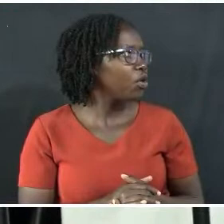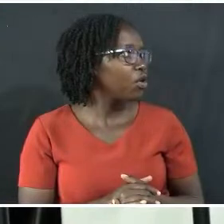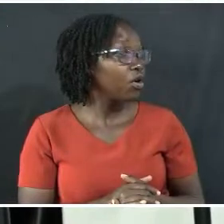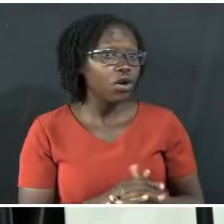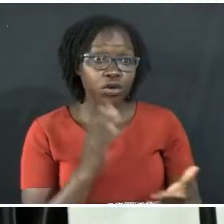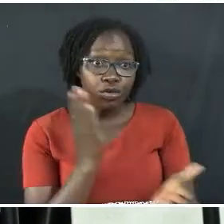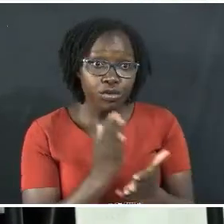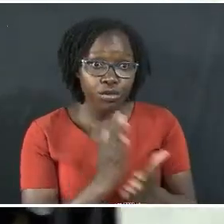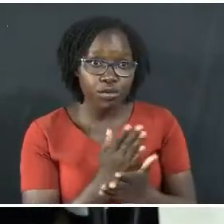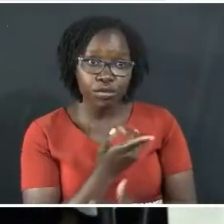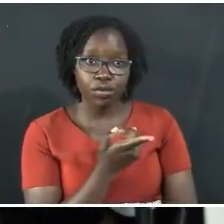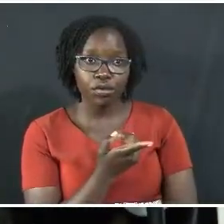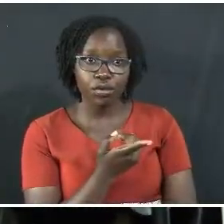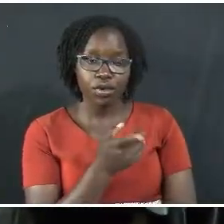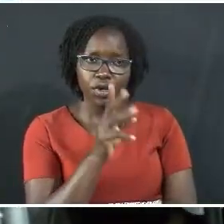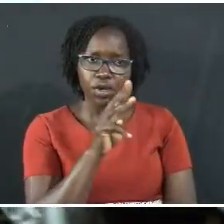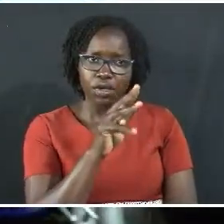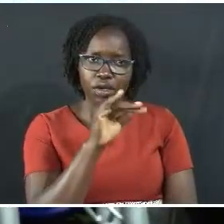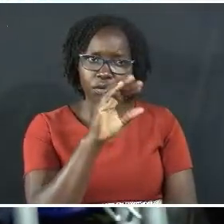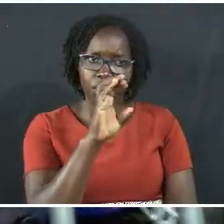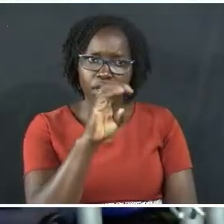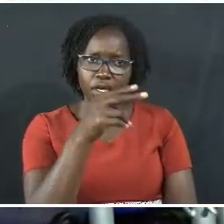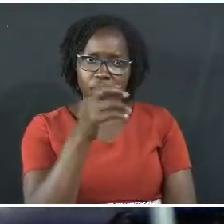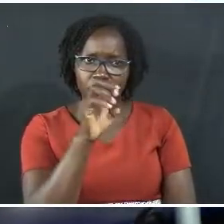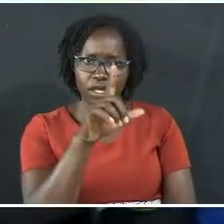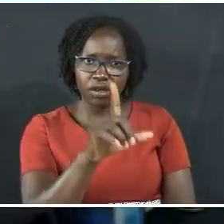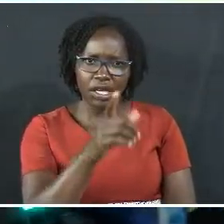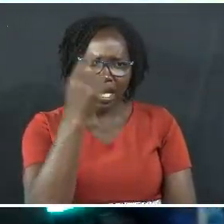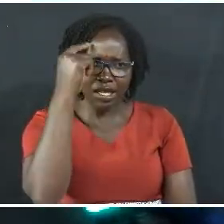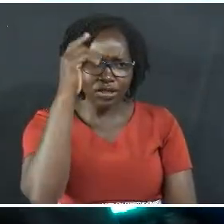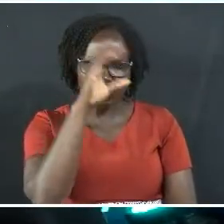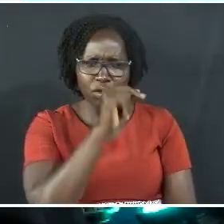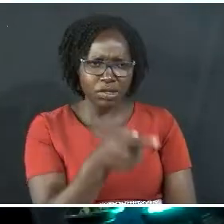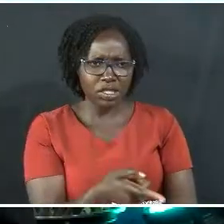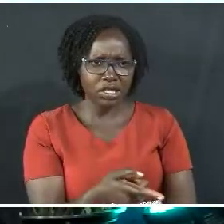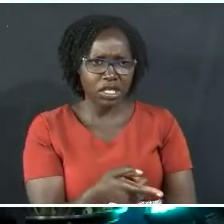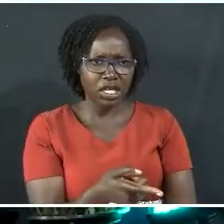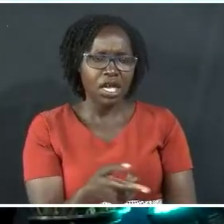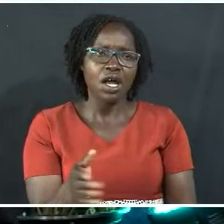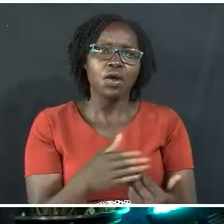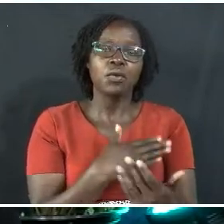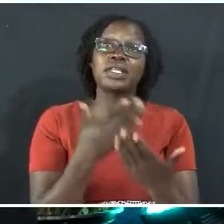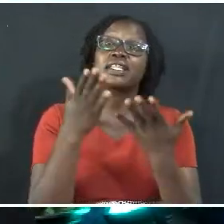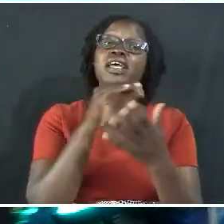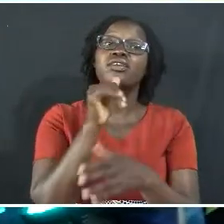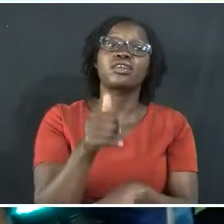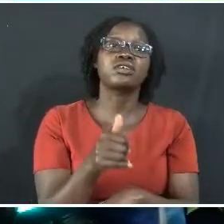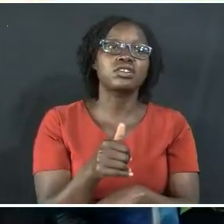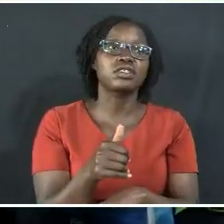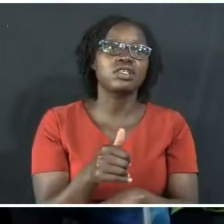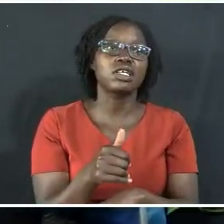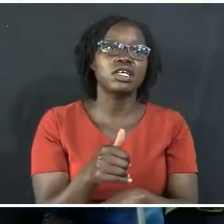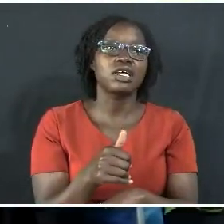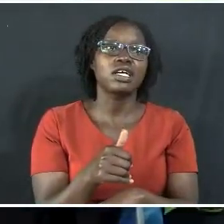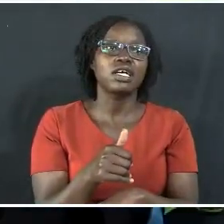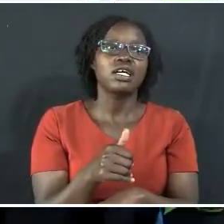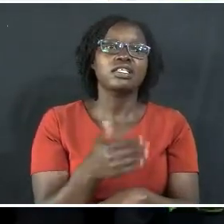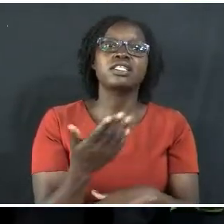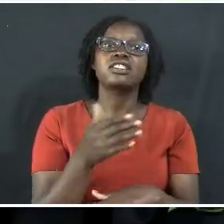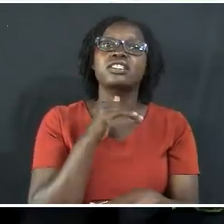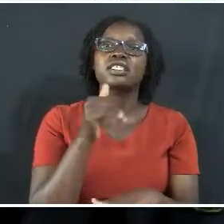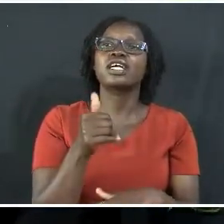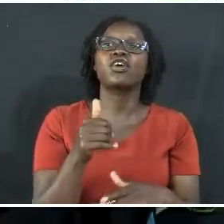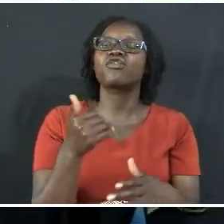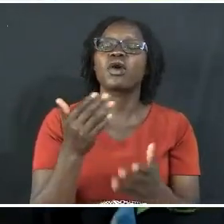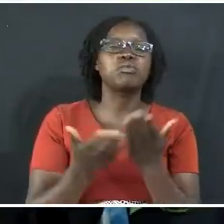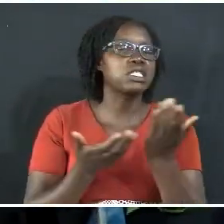Is that Mike? I thought he will not be here. Whether Mike will be there or not, it's not your cup of tea.